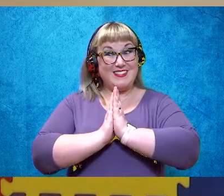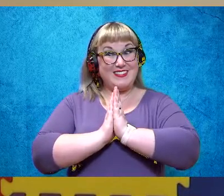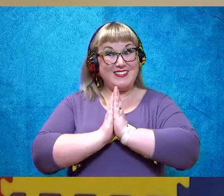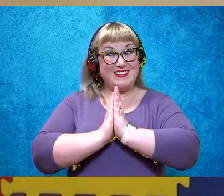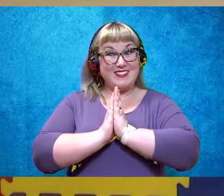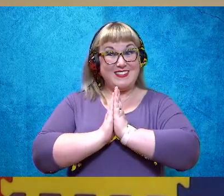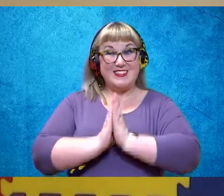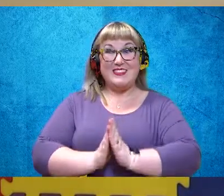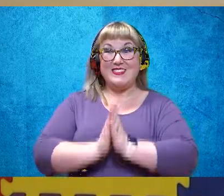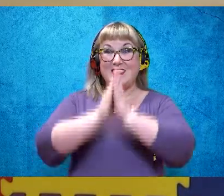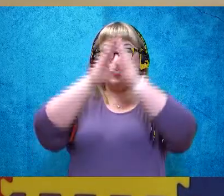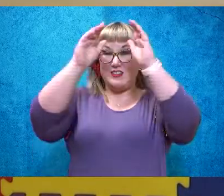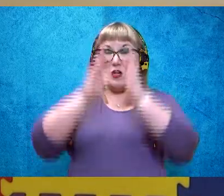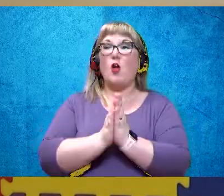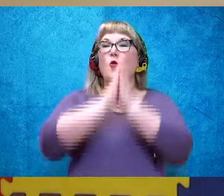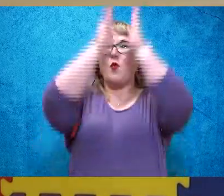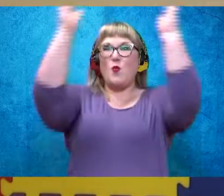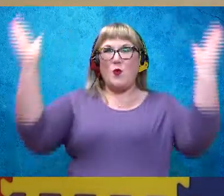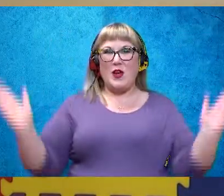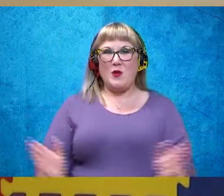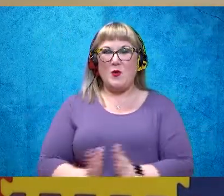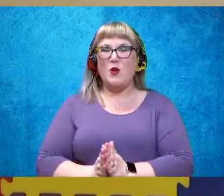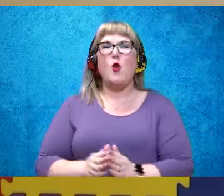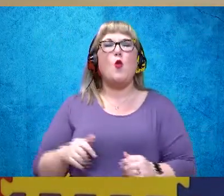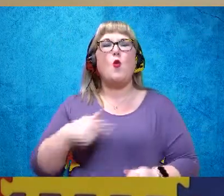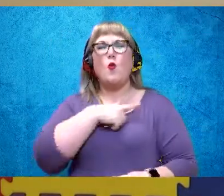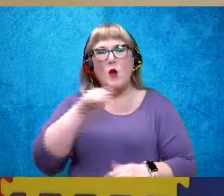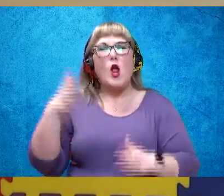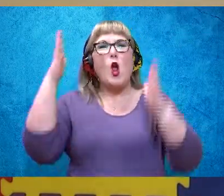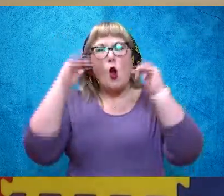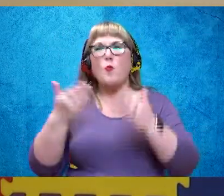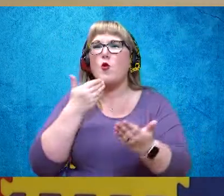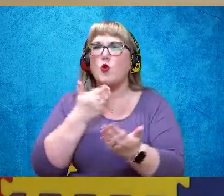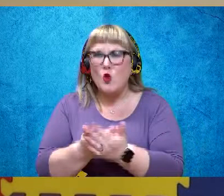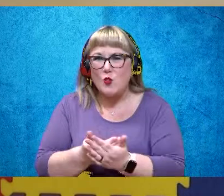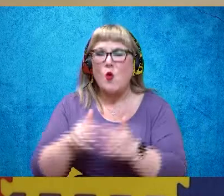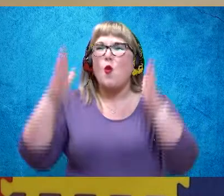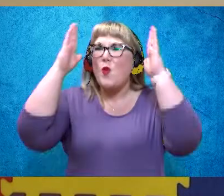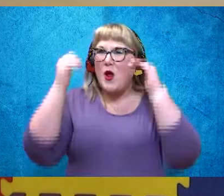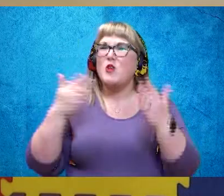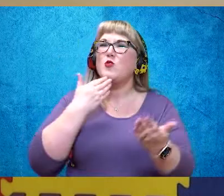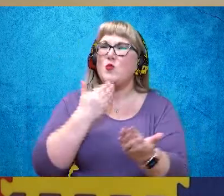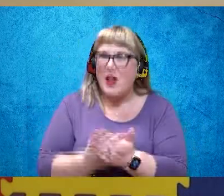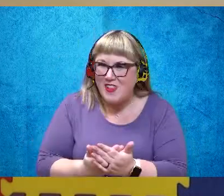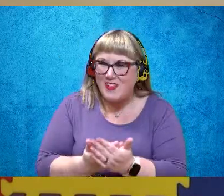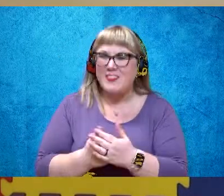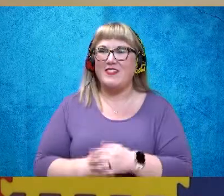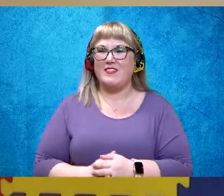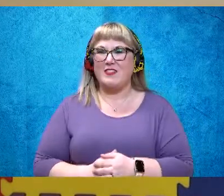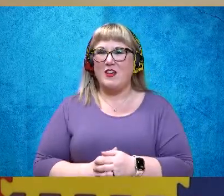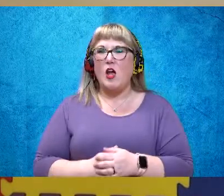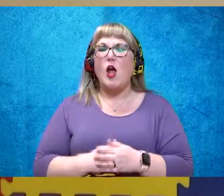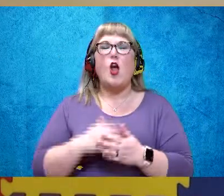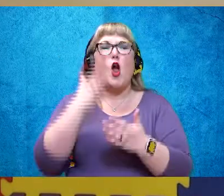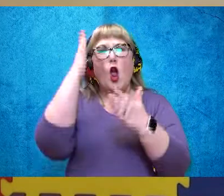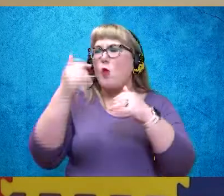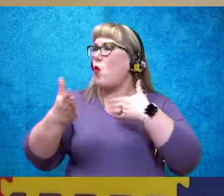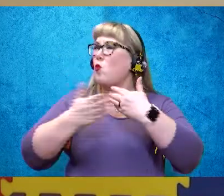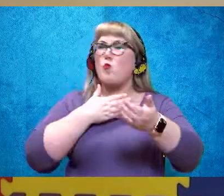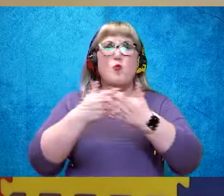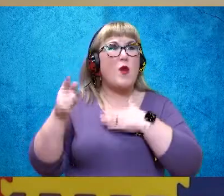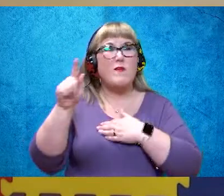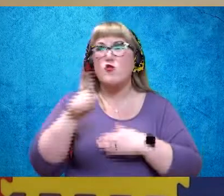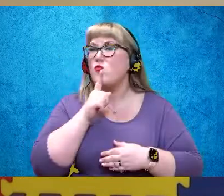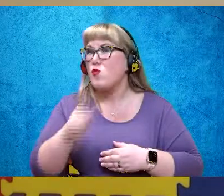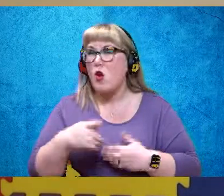it. We wish you well. We wish you well. We wish you well. And we hope that wherever you are